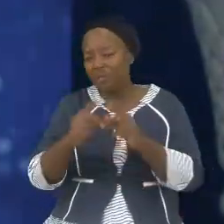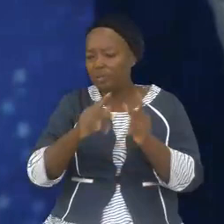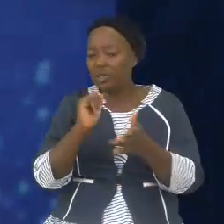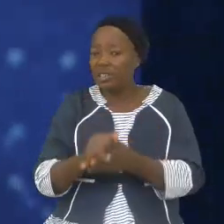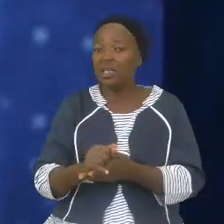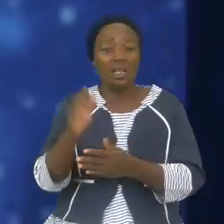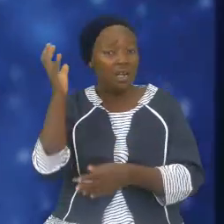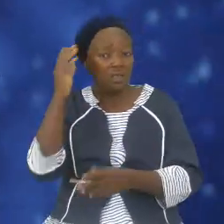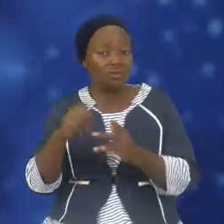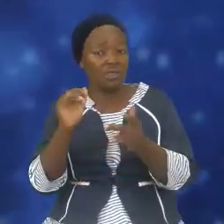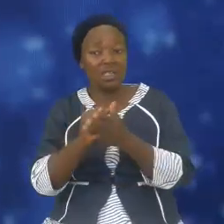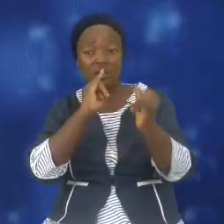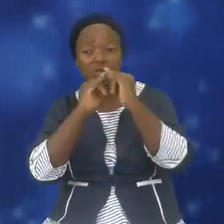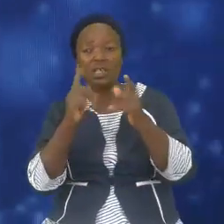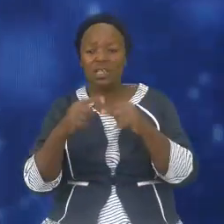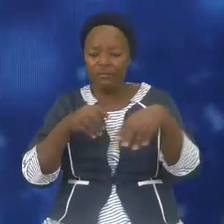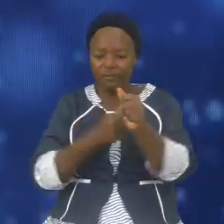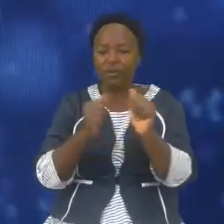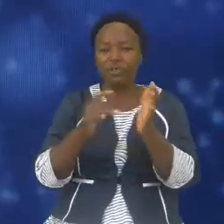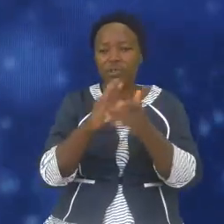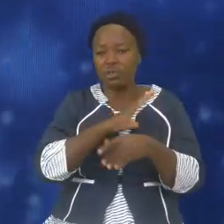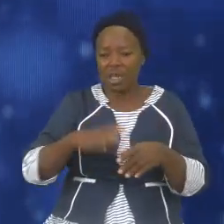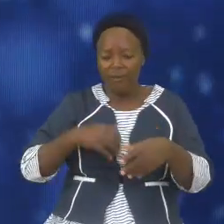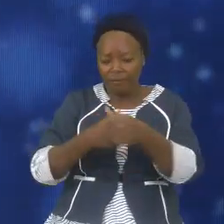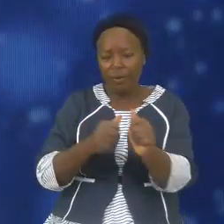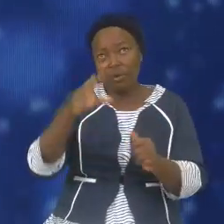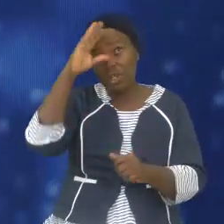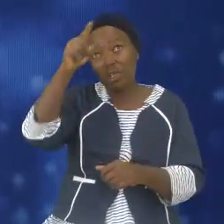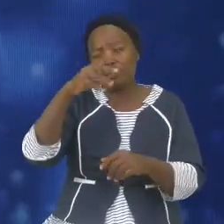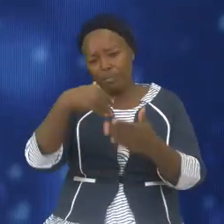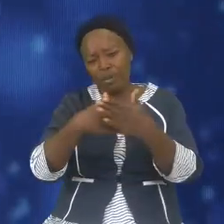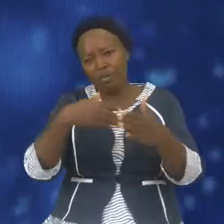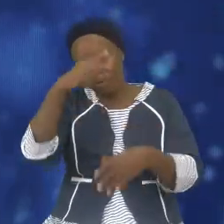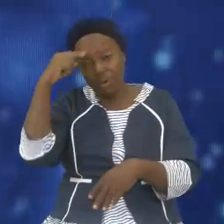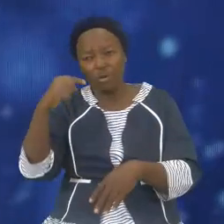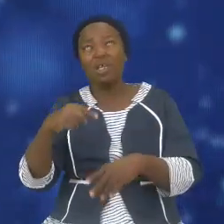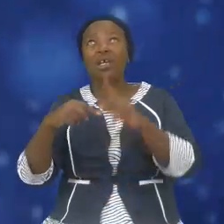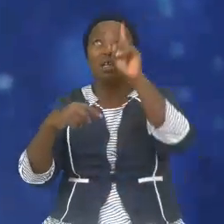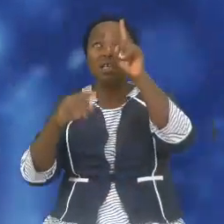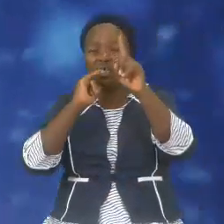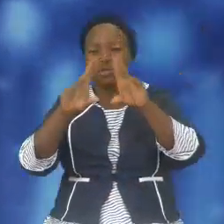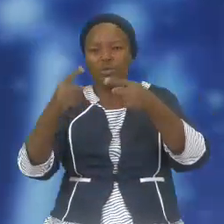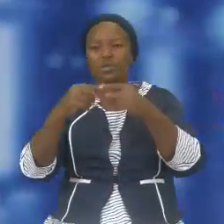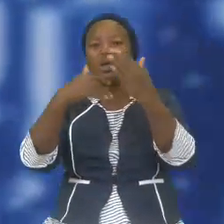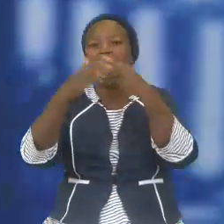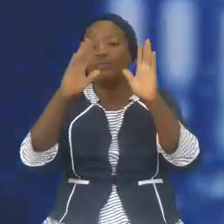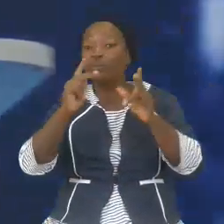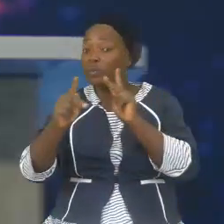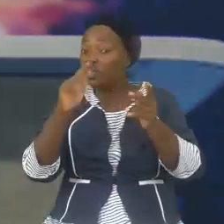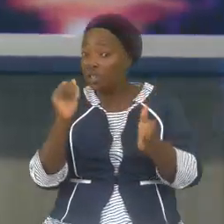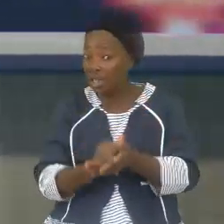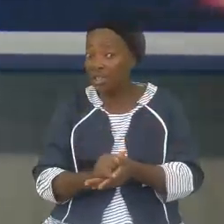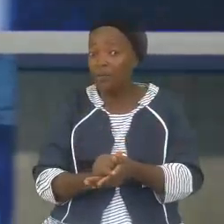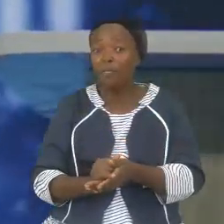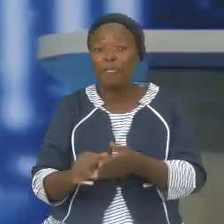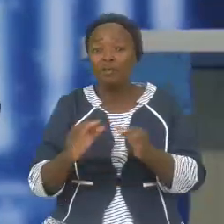instruction, and they follow Christ, and they follow him because it's going to heaven. The people that they say,